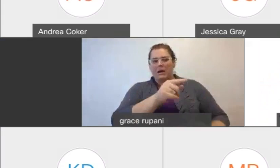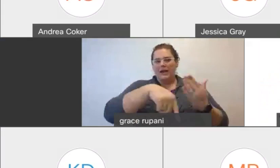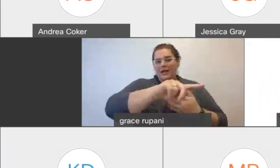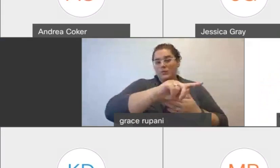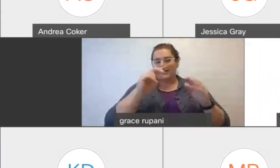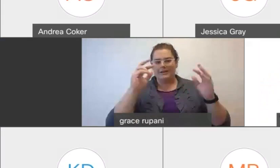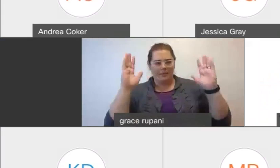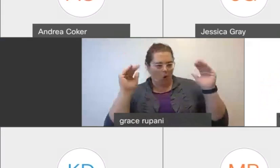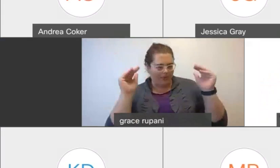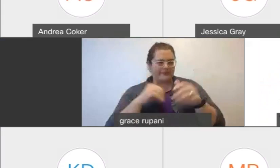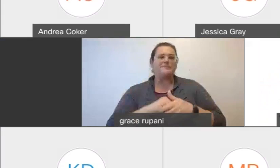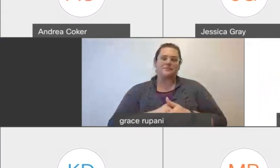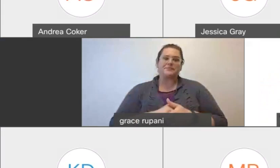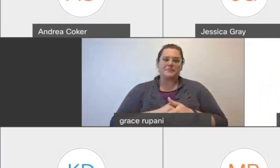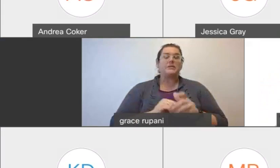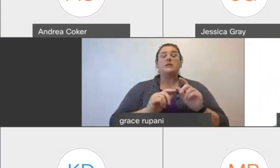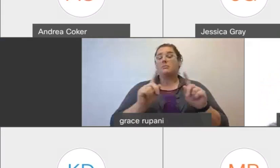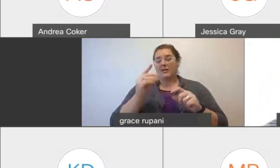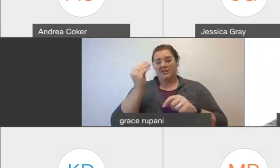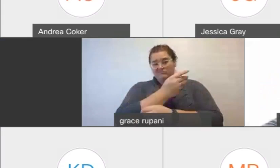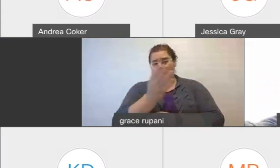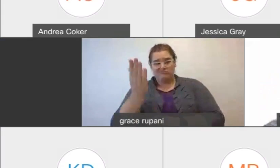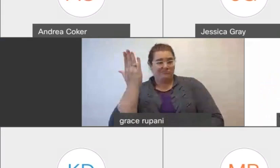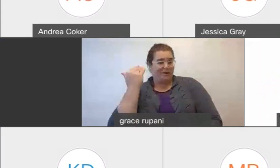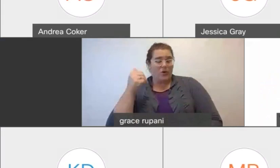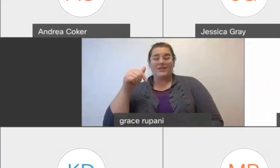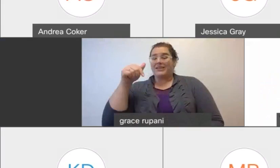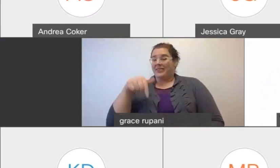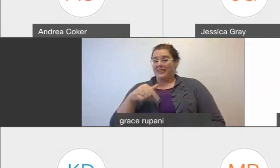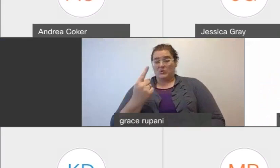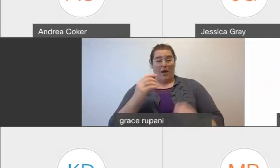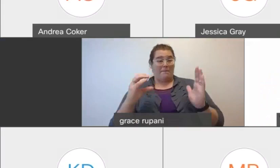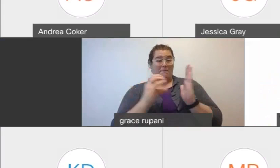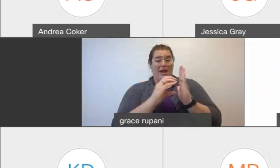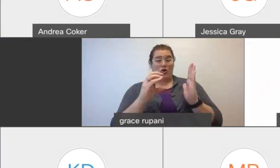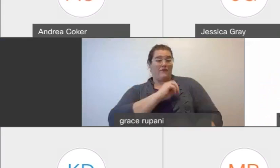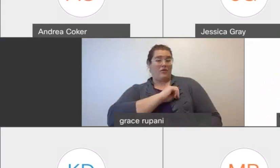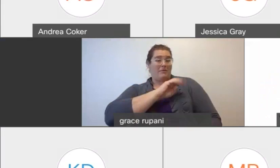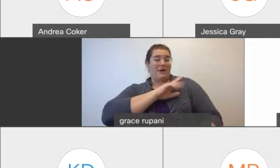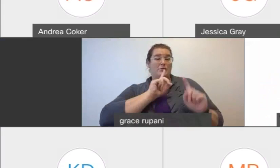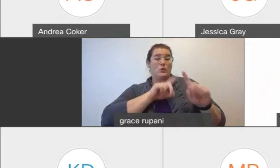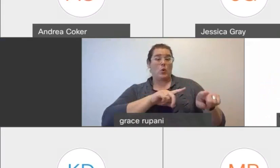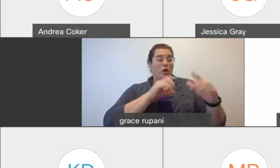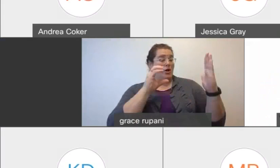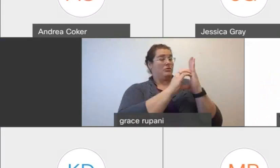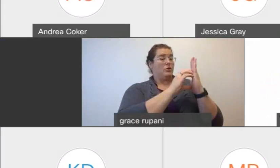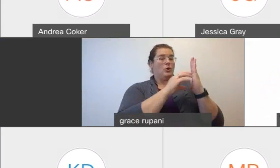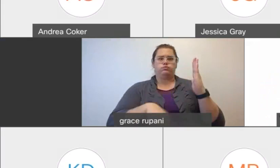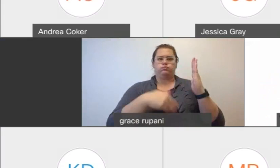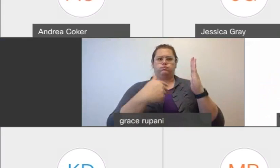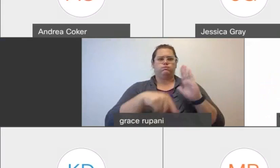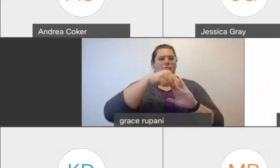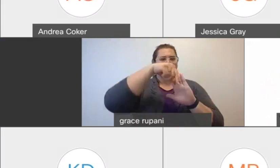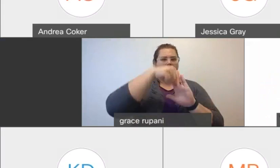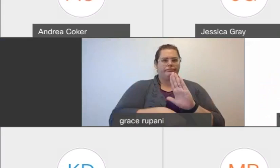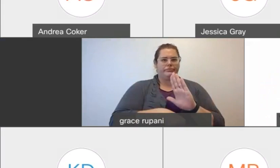But as I said, this is very, this one paragraph in here has a lot of language that can